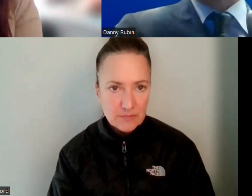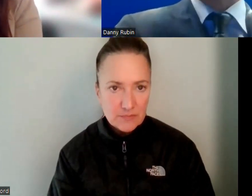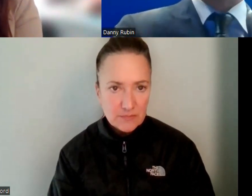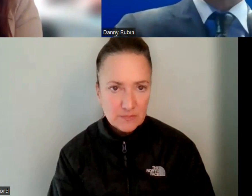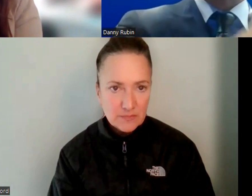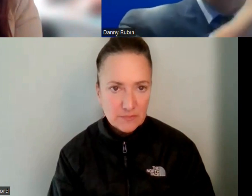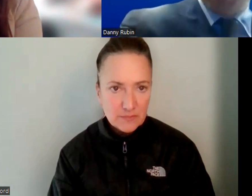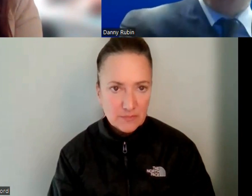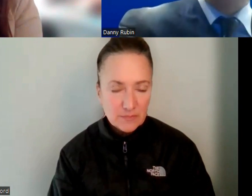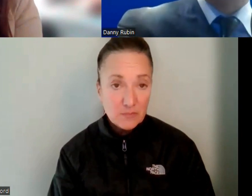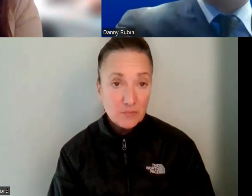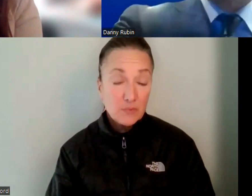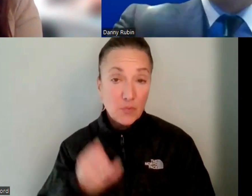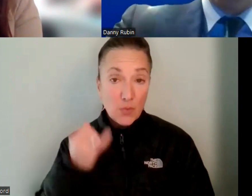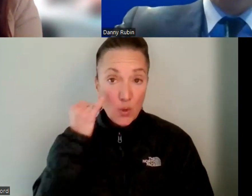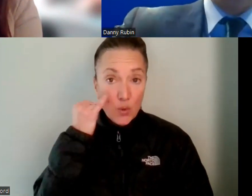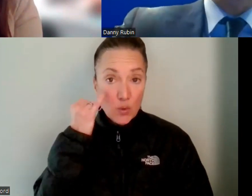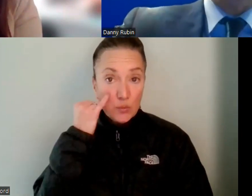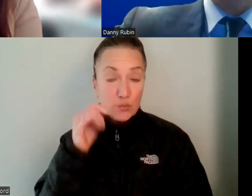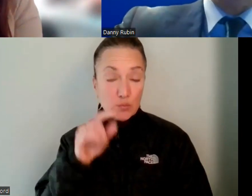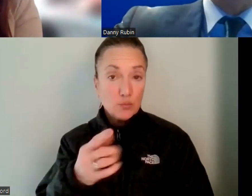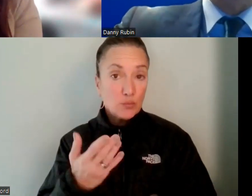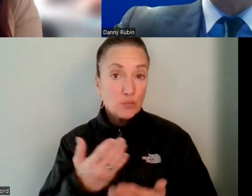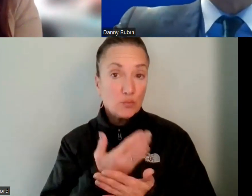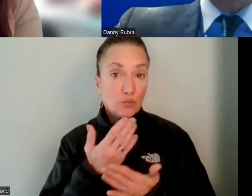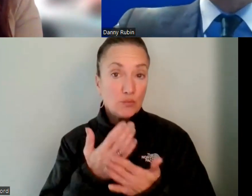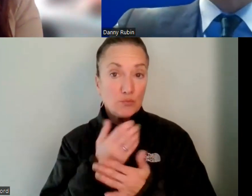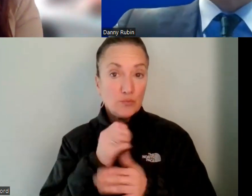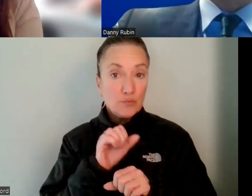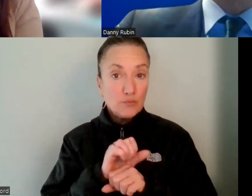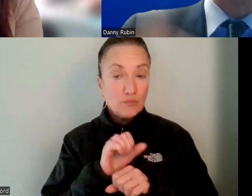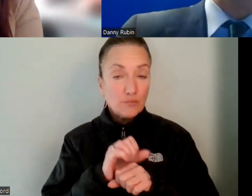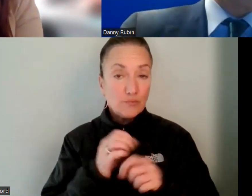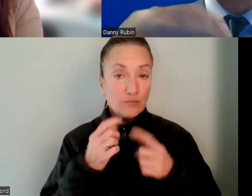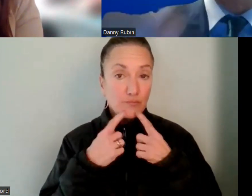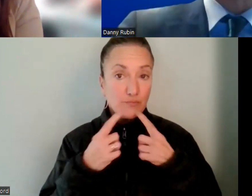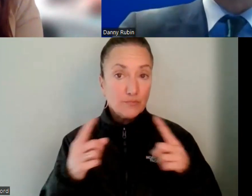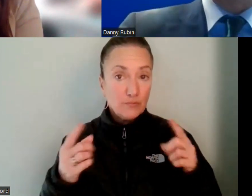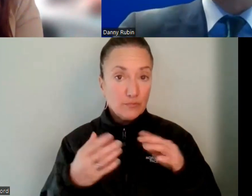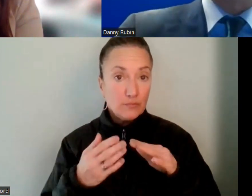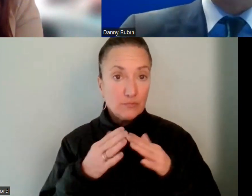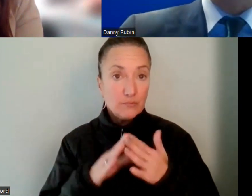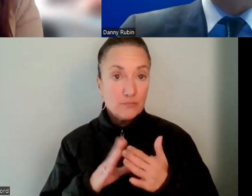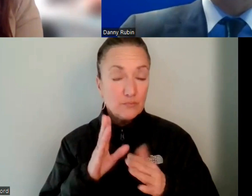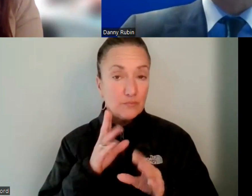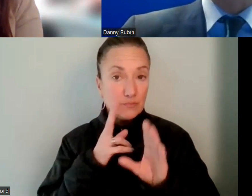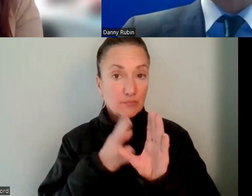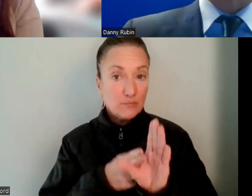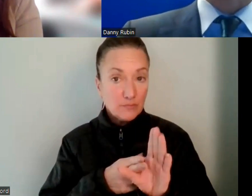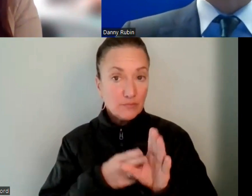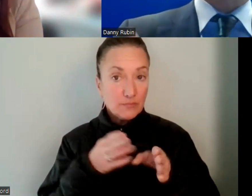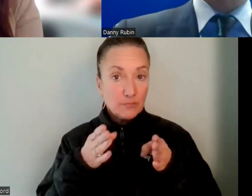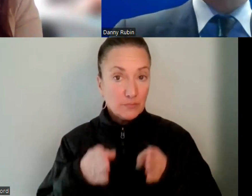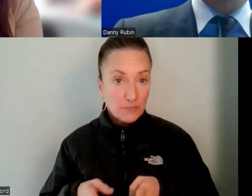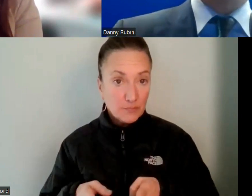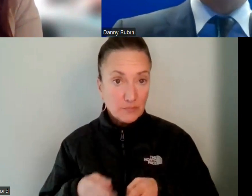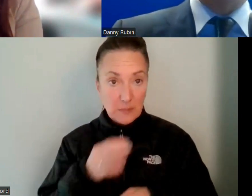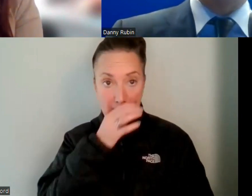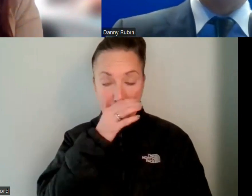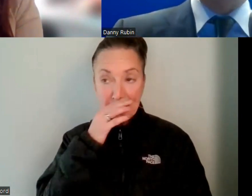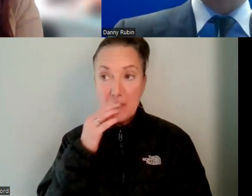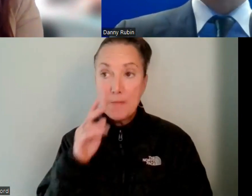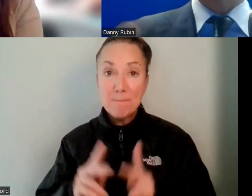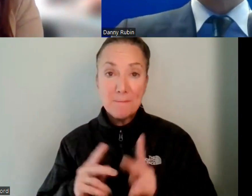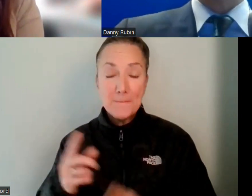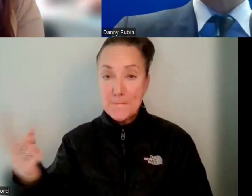say that one day at your new job, you're going to flourish there, be successful, and you're going to have to hire someone under you. And they Mhm. come in for the